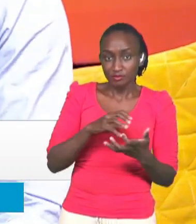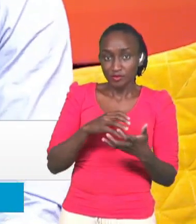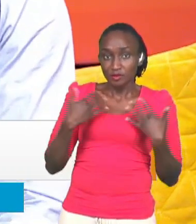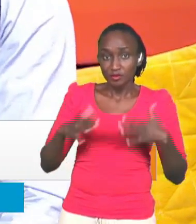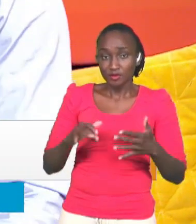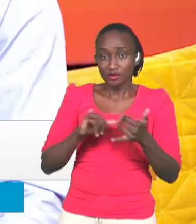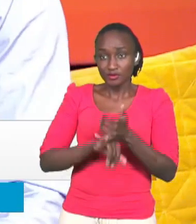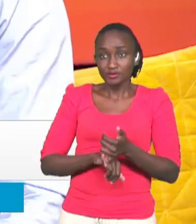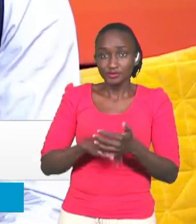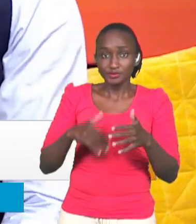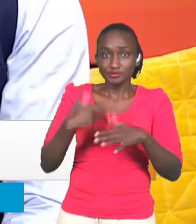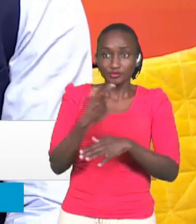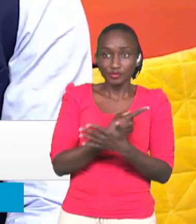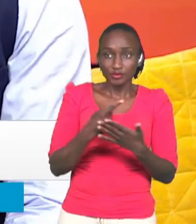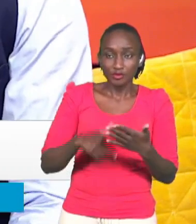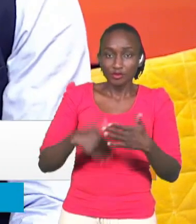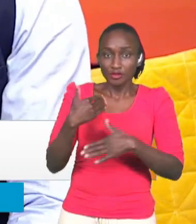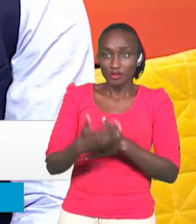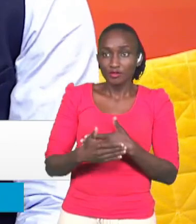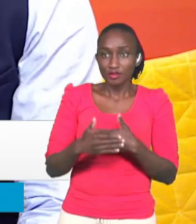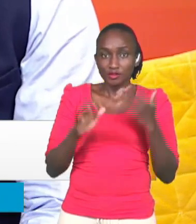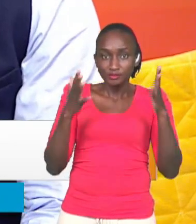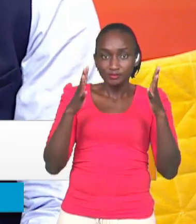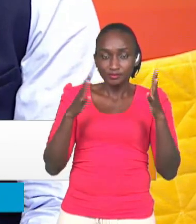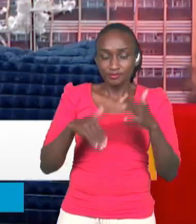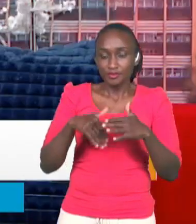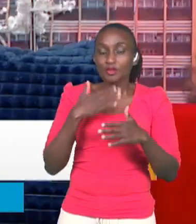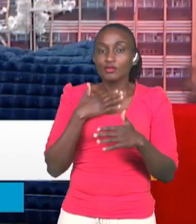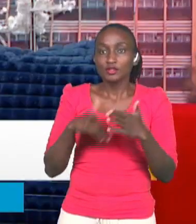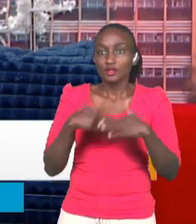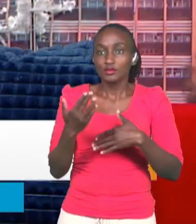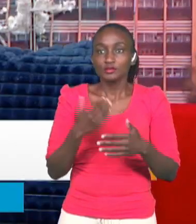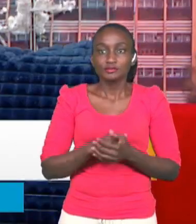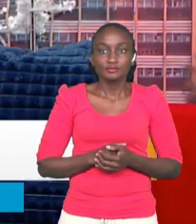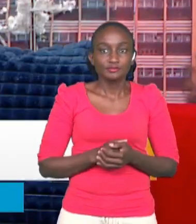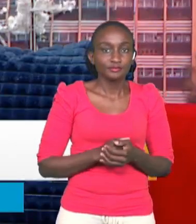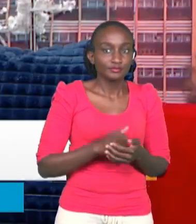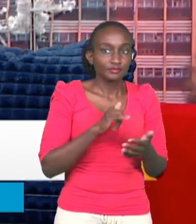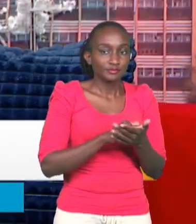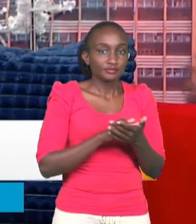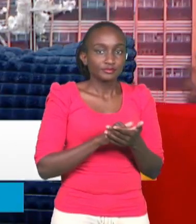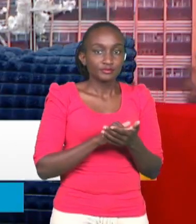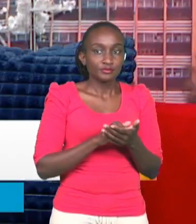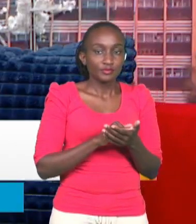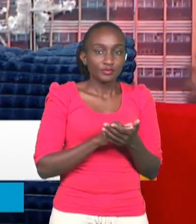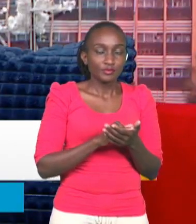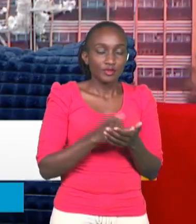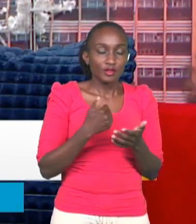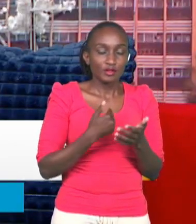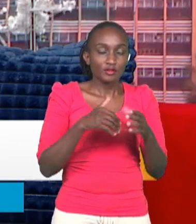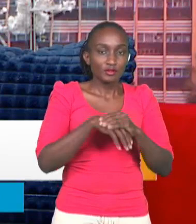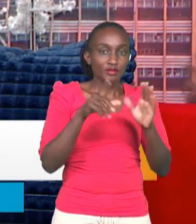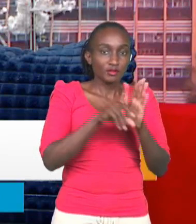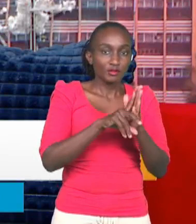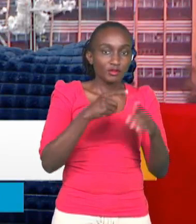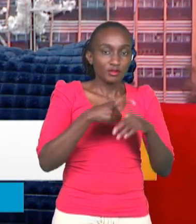wed next week after honeymoon, boom, they're out. They're out, yes. Yeah. Actually, that provision has been there in law. But what has